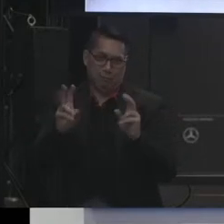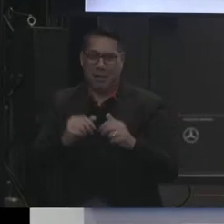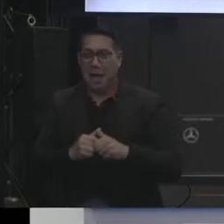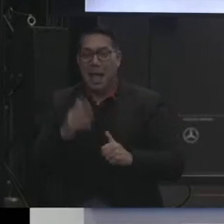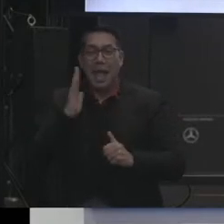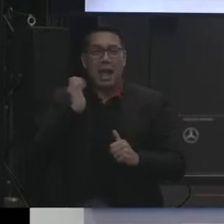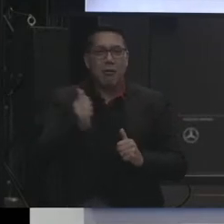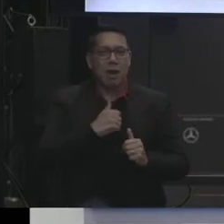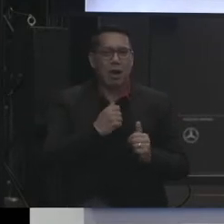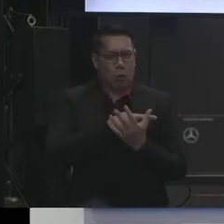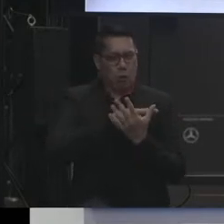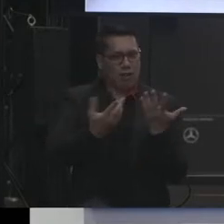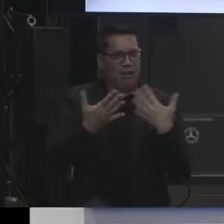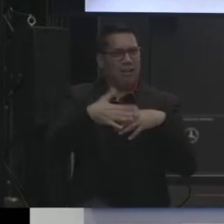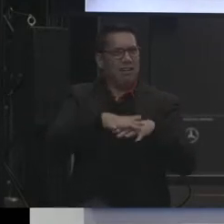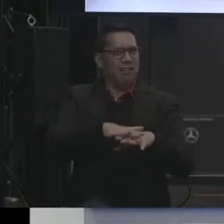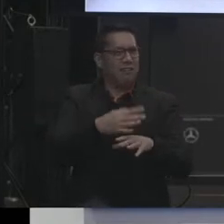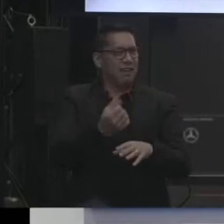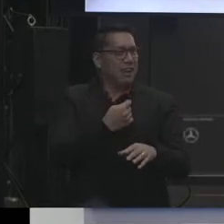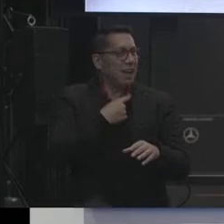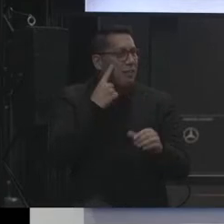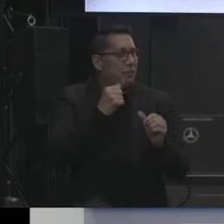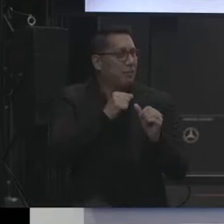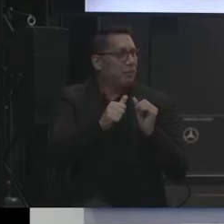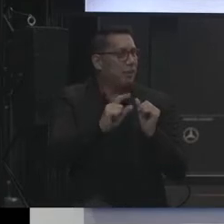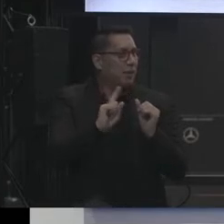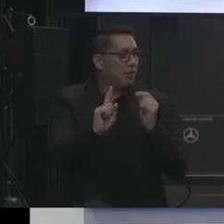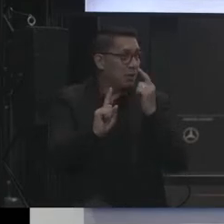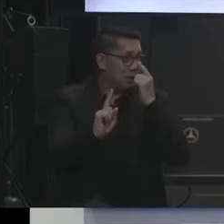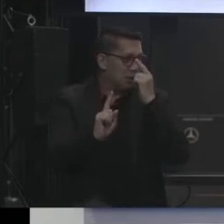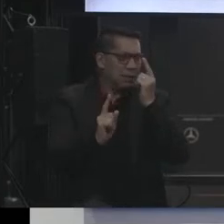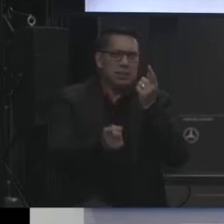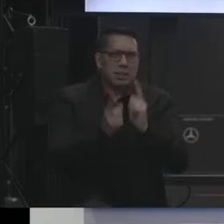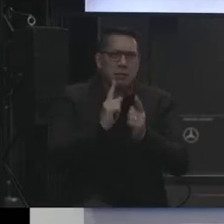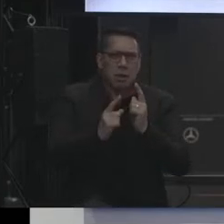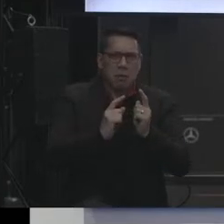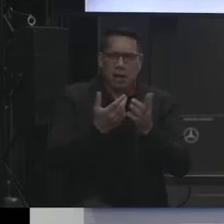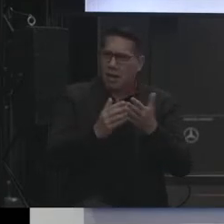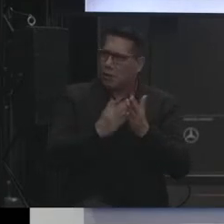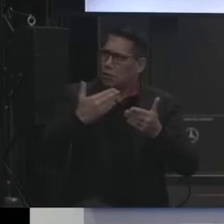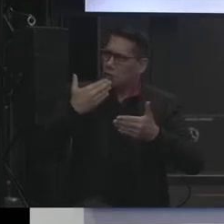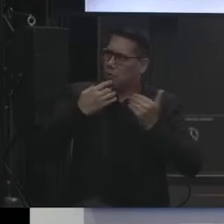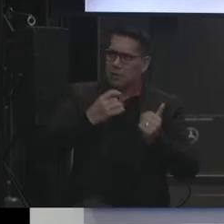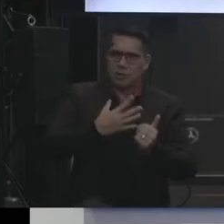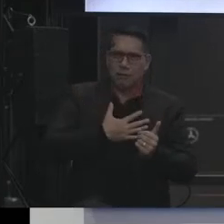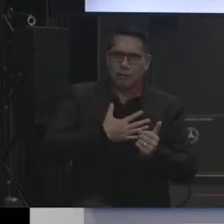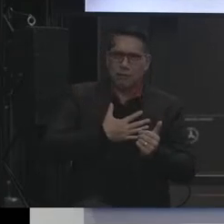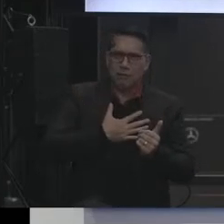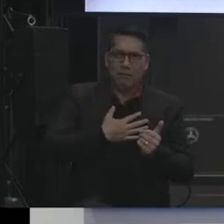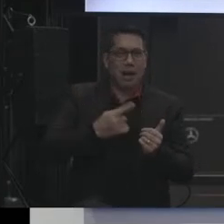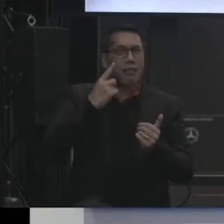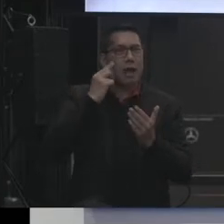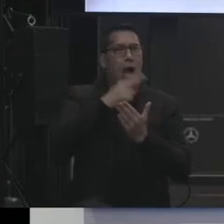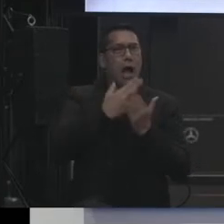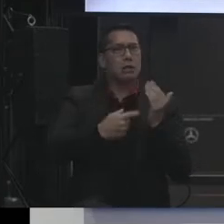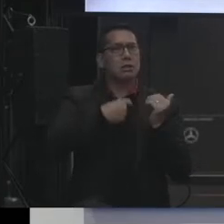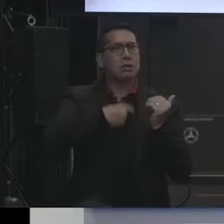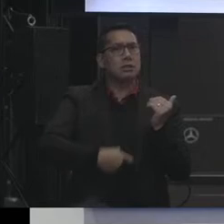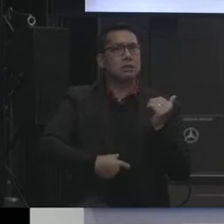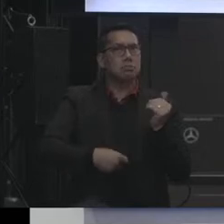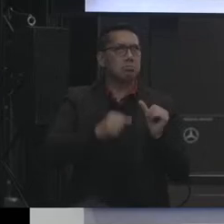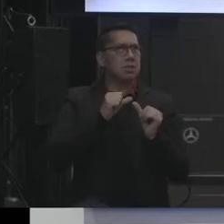anyway, it's all intersected. And I think the best way, because I don't know sometimes how to describe myself, I think an artist is the best